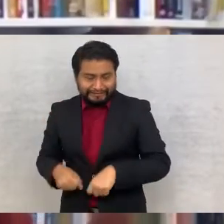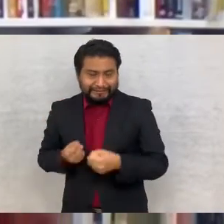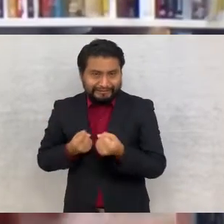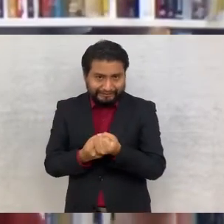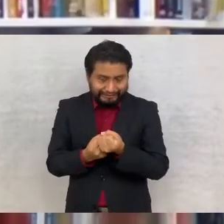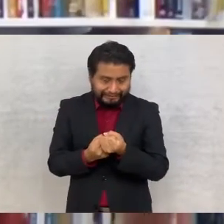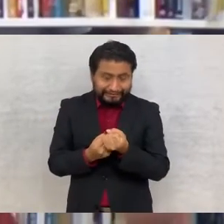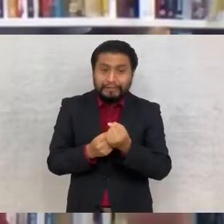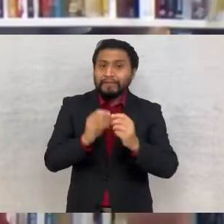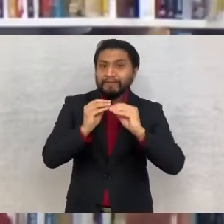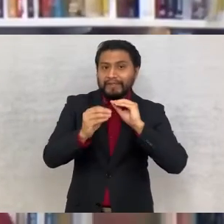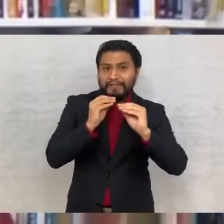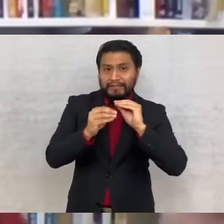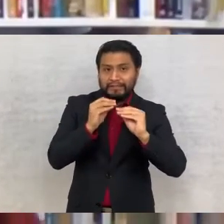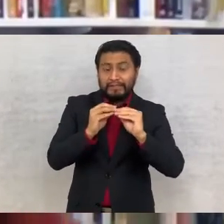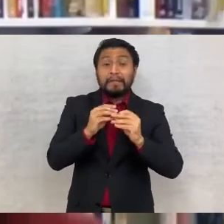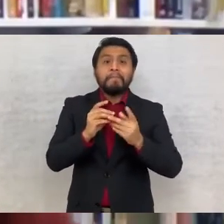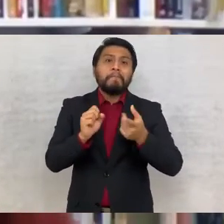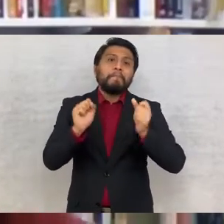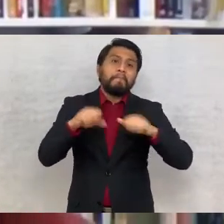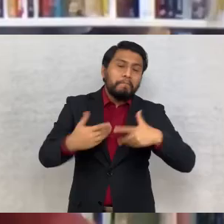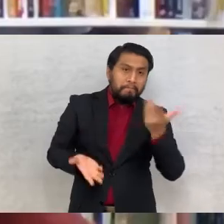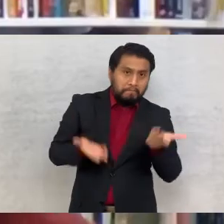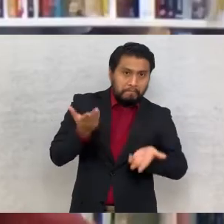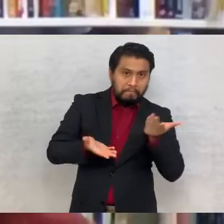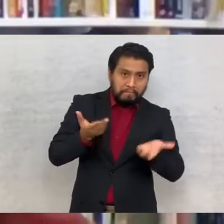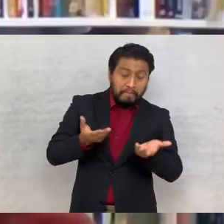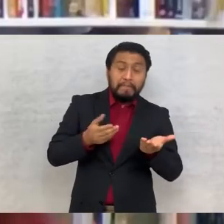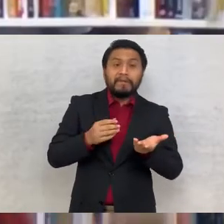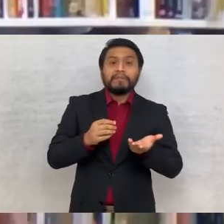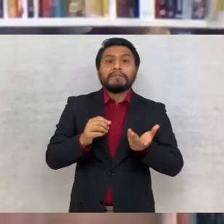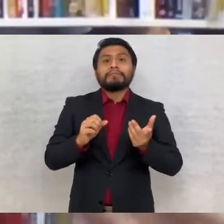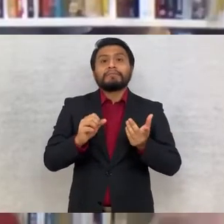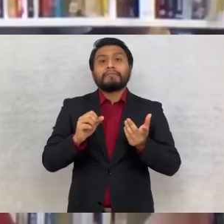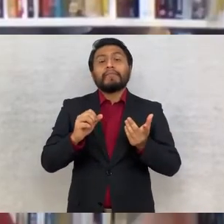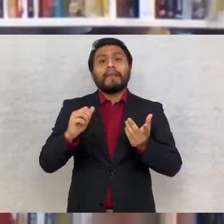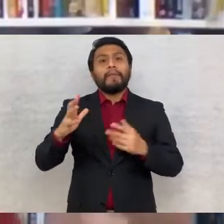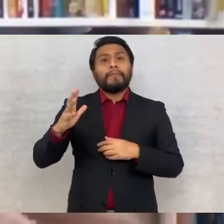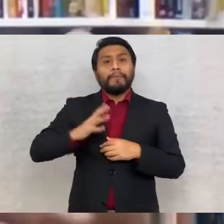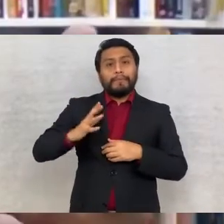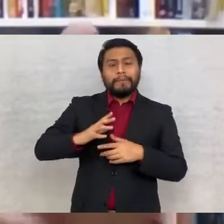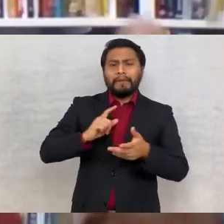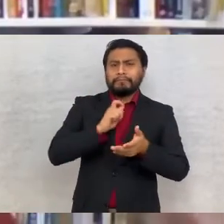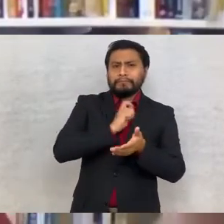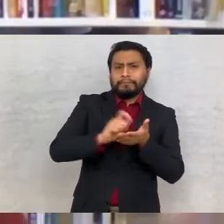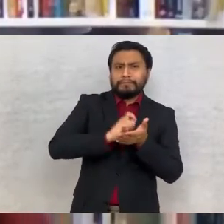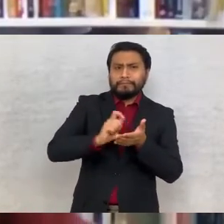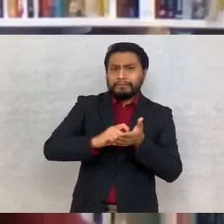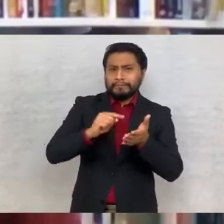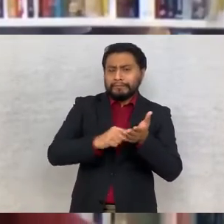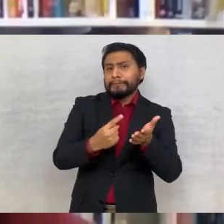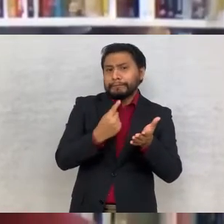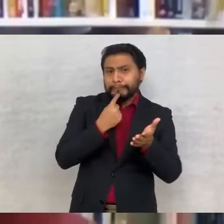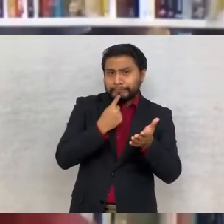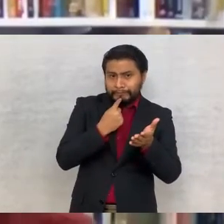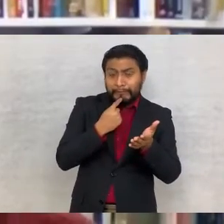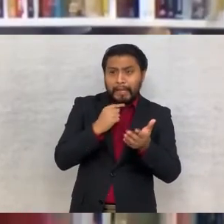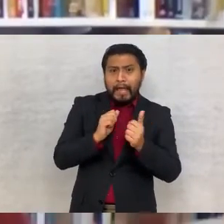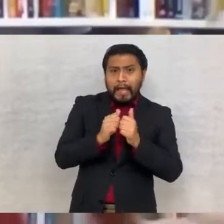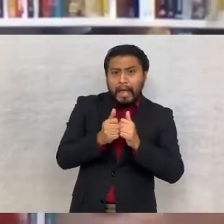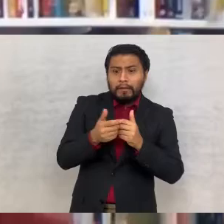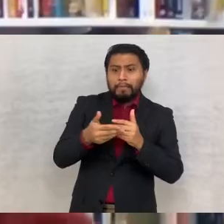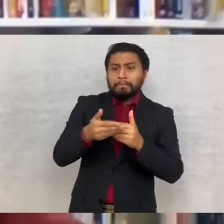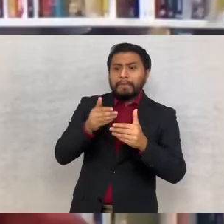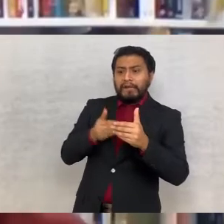previous one. In this case, it is possible to resort to the figure of the palimpsest, that ancient form of writing that entailed